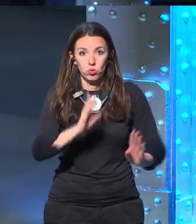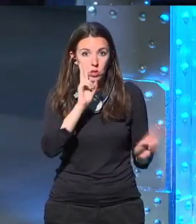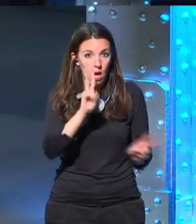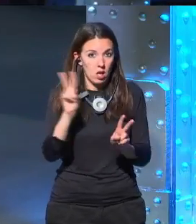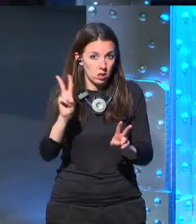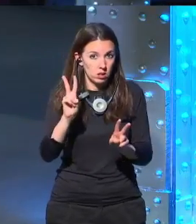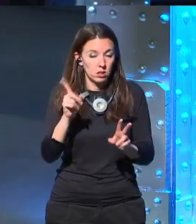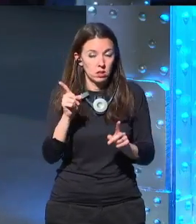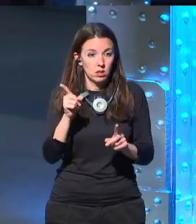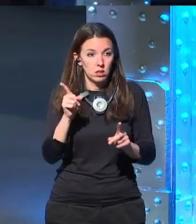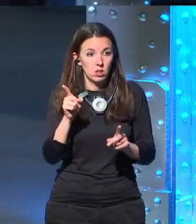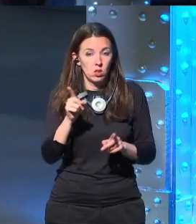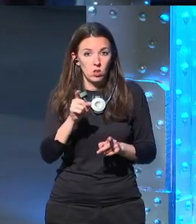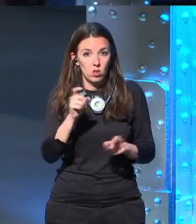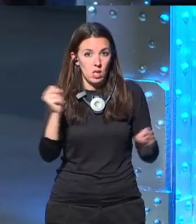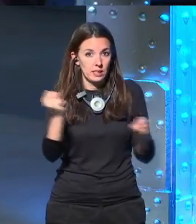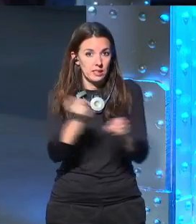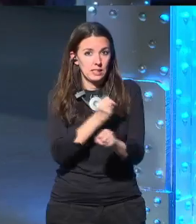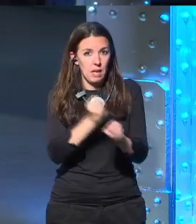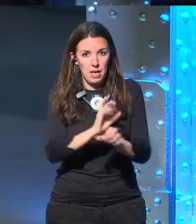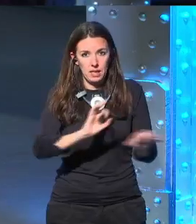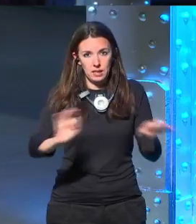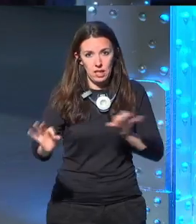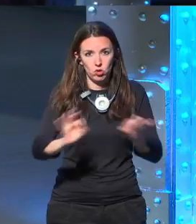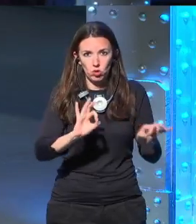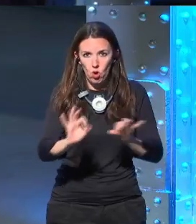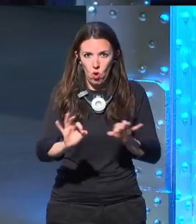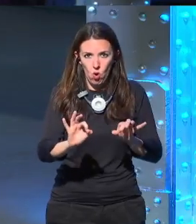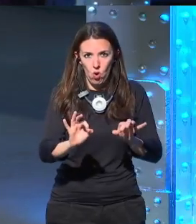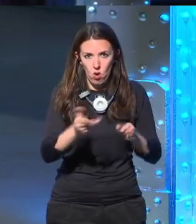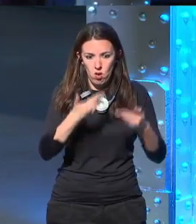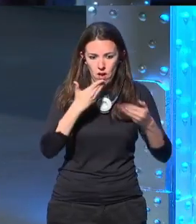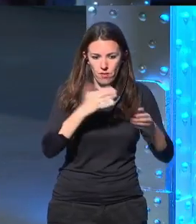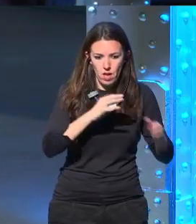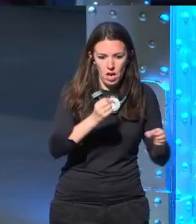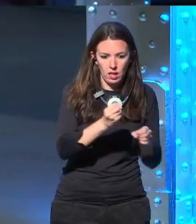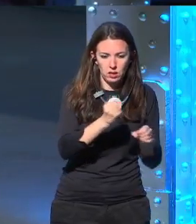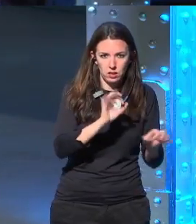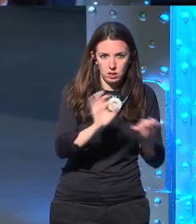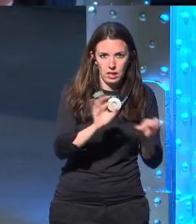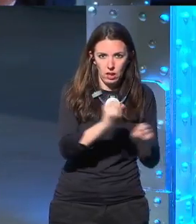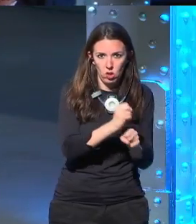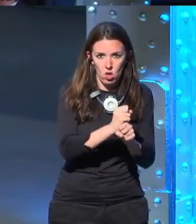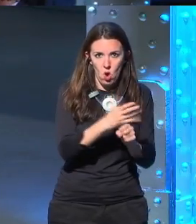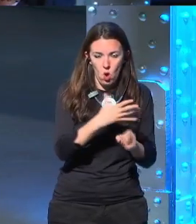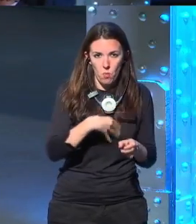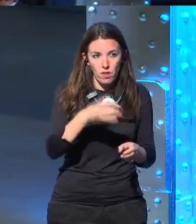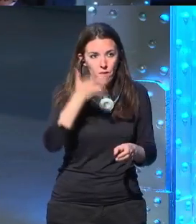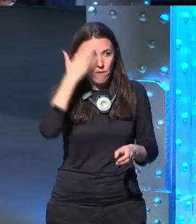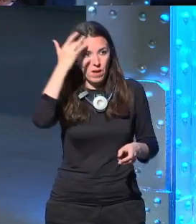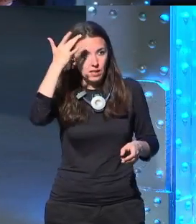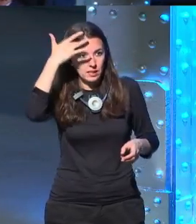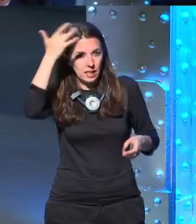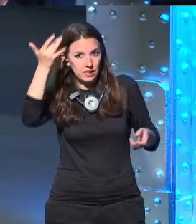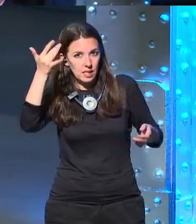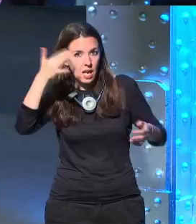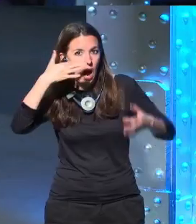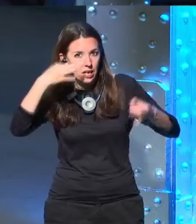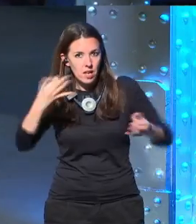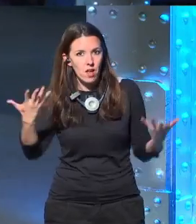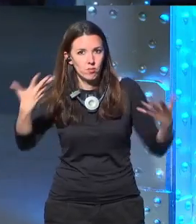how being involved in the theater allows him to marry fantasy with